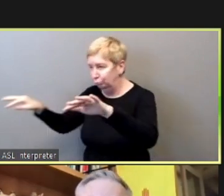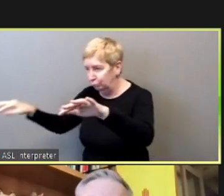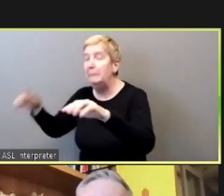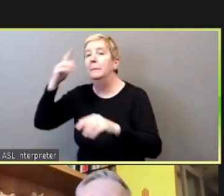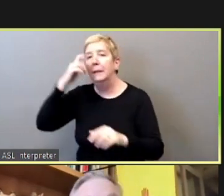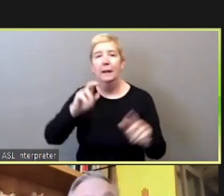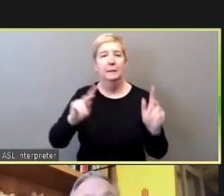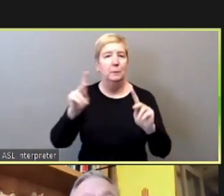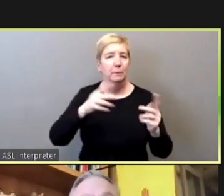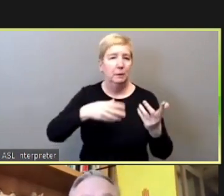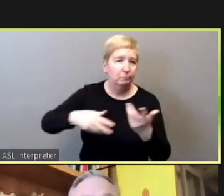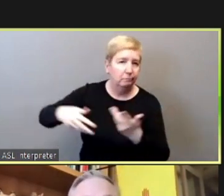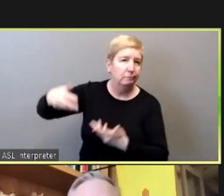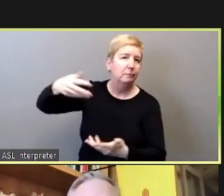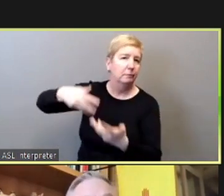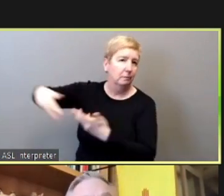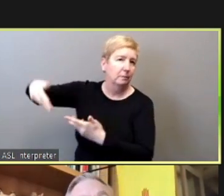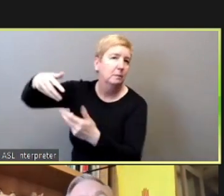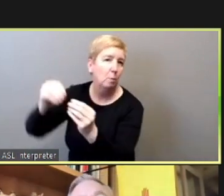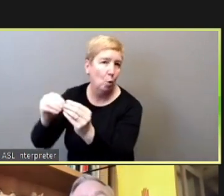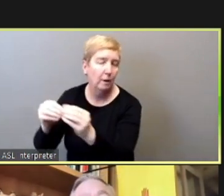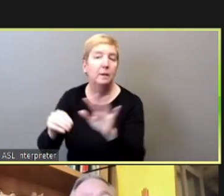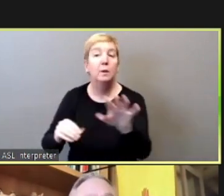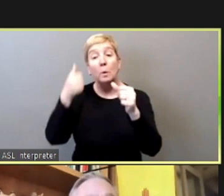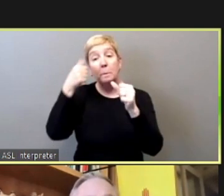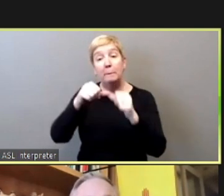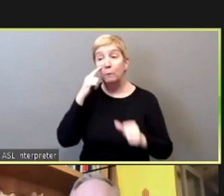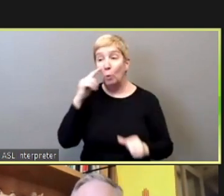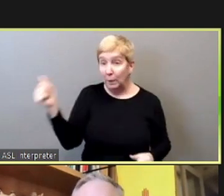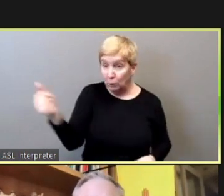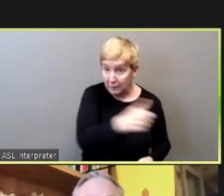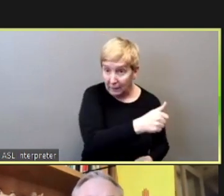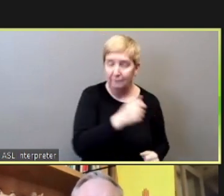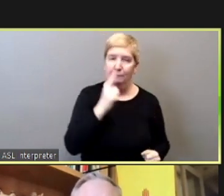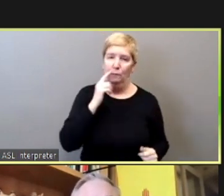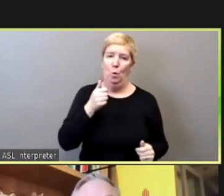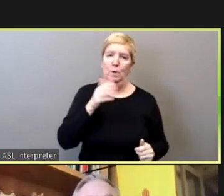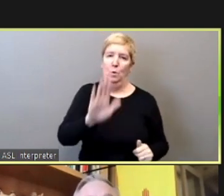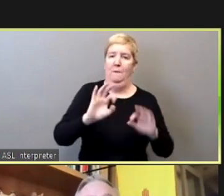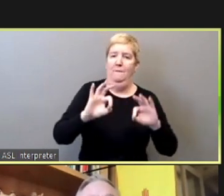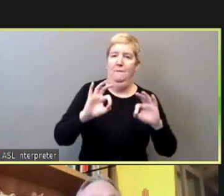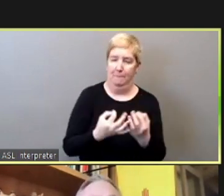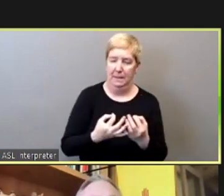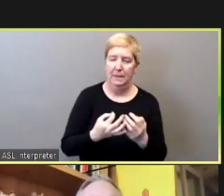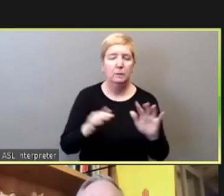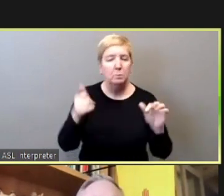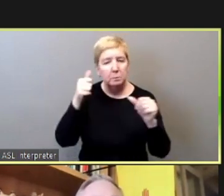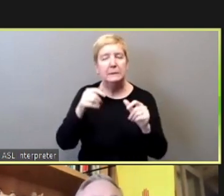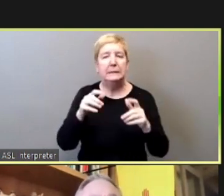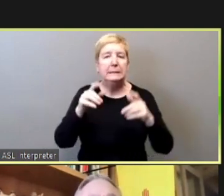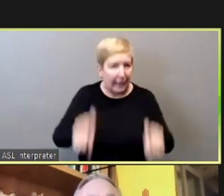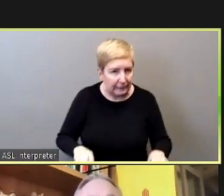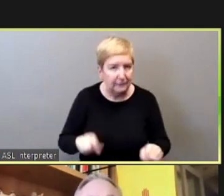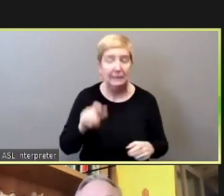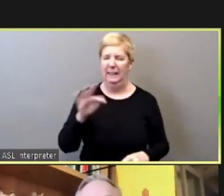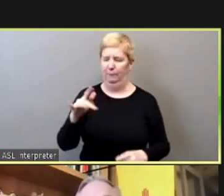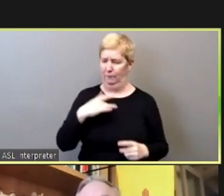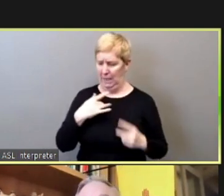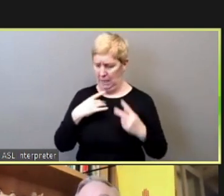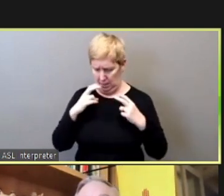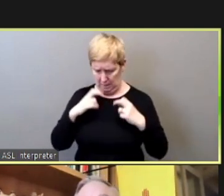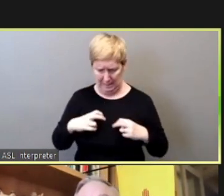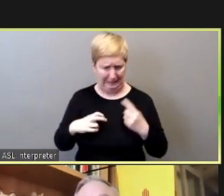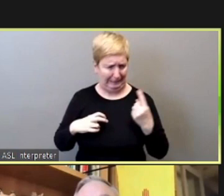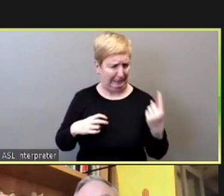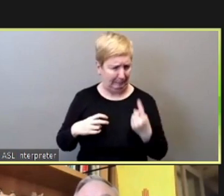you yourself and for your family. It's still important to get tested if you have any suspicion or concern that you've